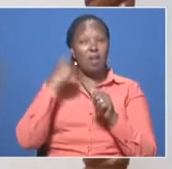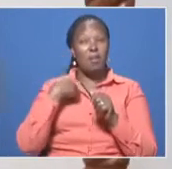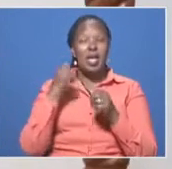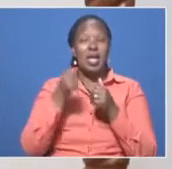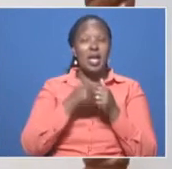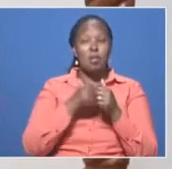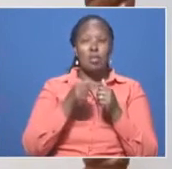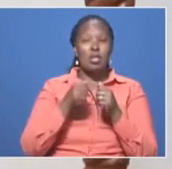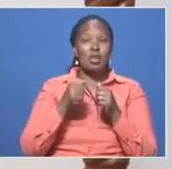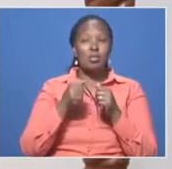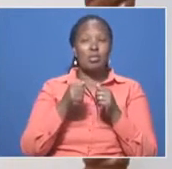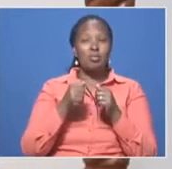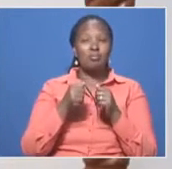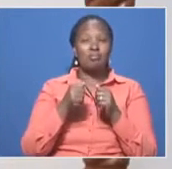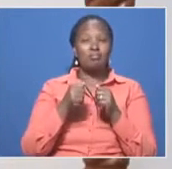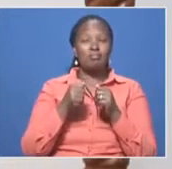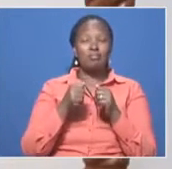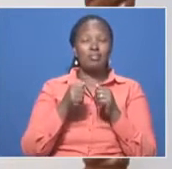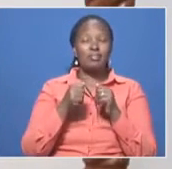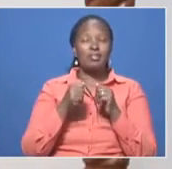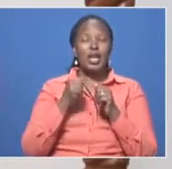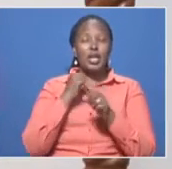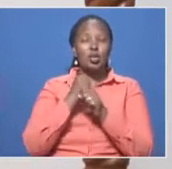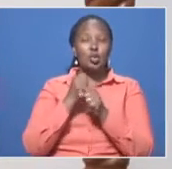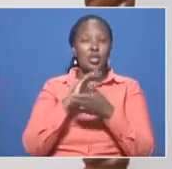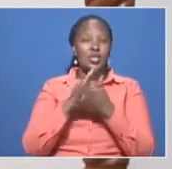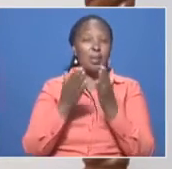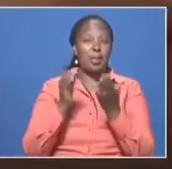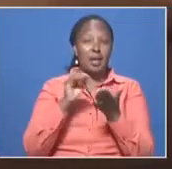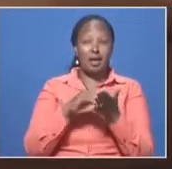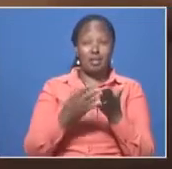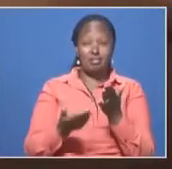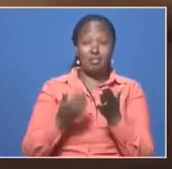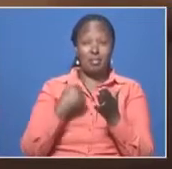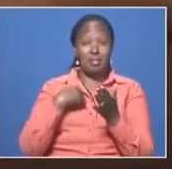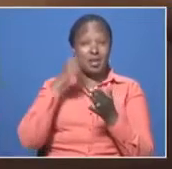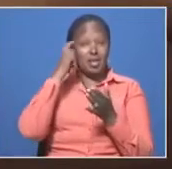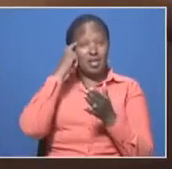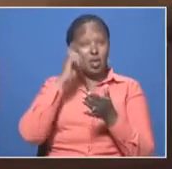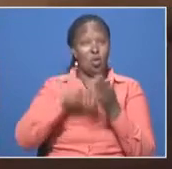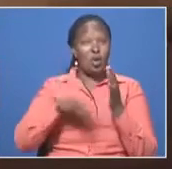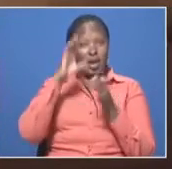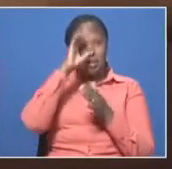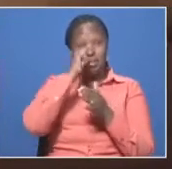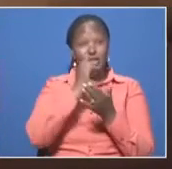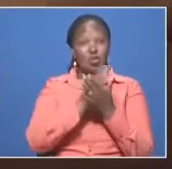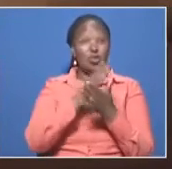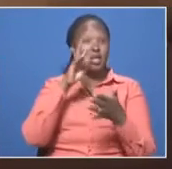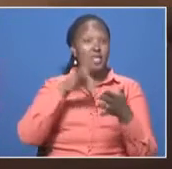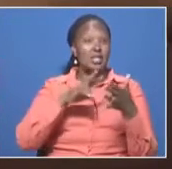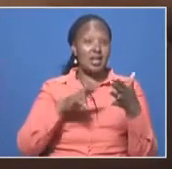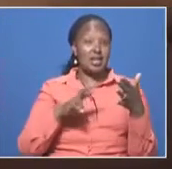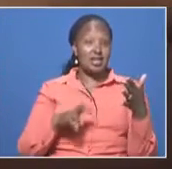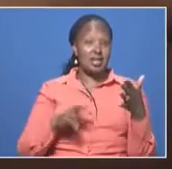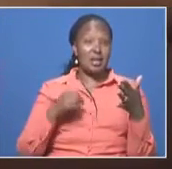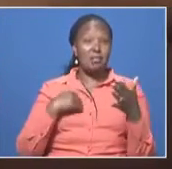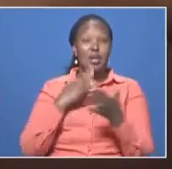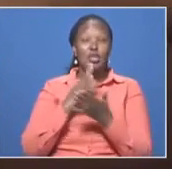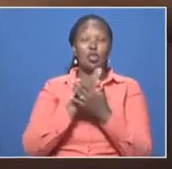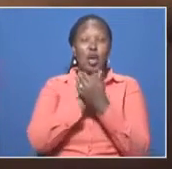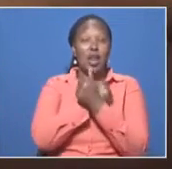able to do this again. I think what I miss is reading. Yeah. Yes, I used to